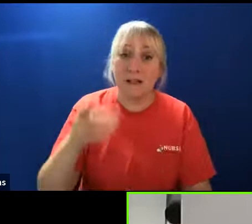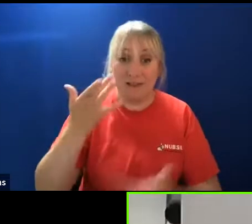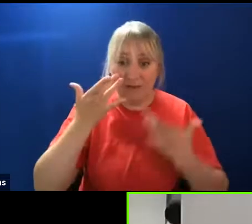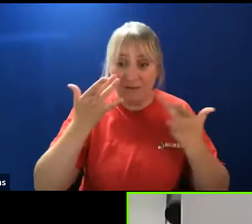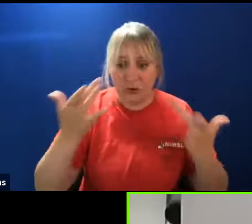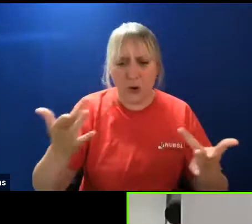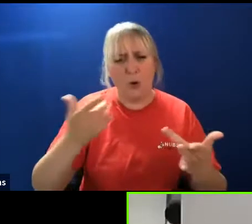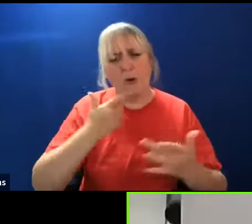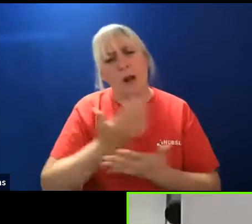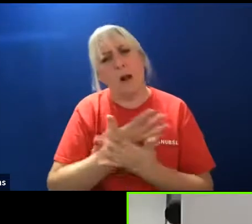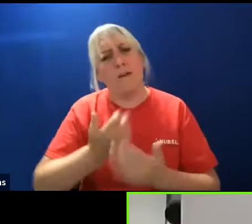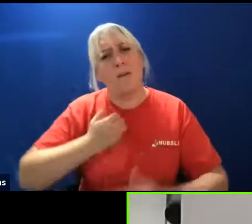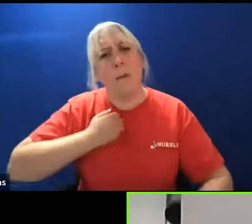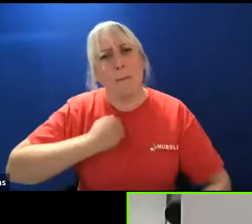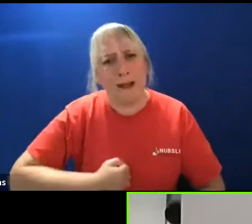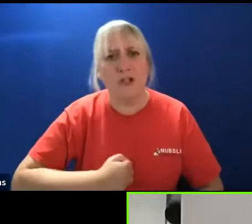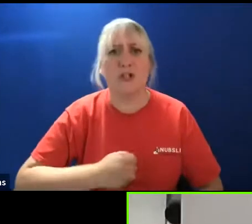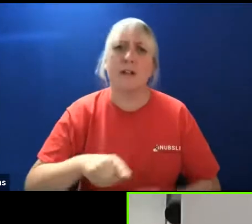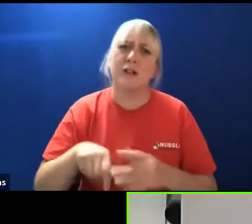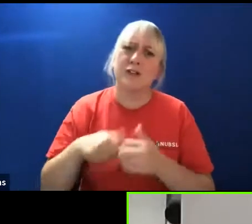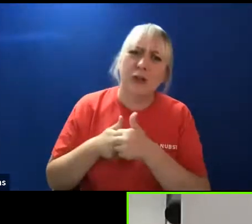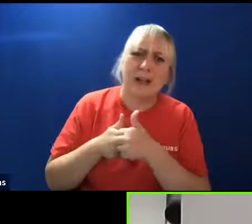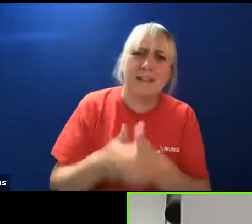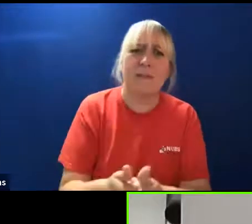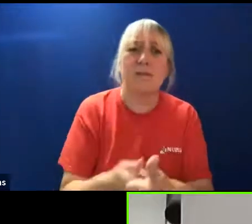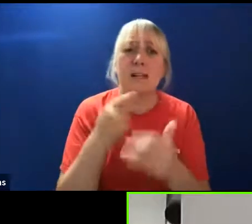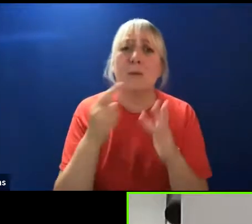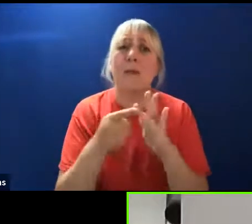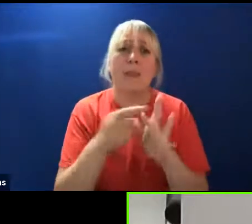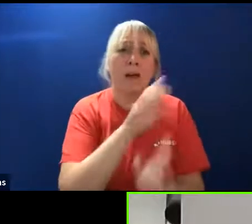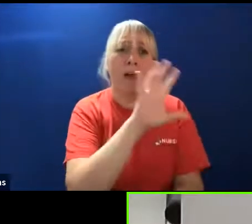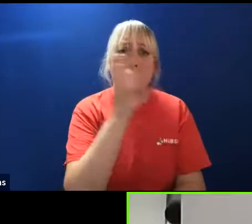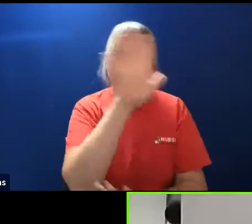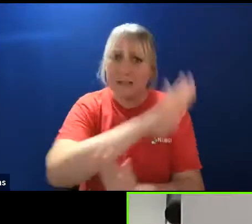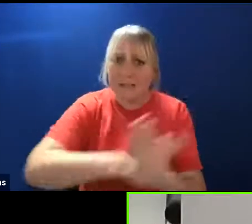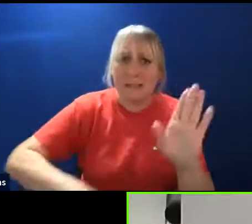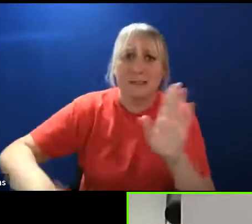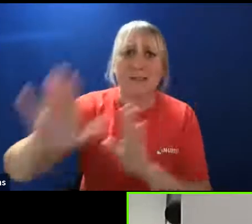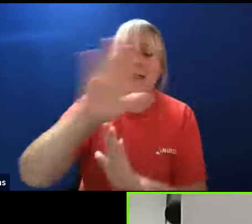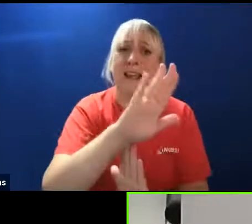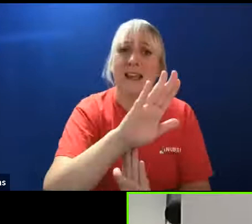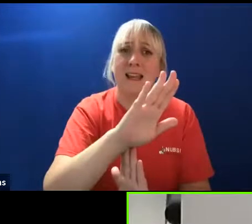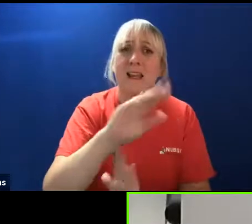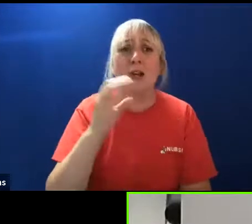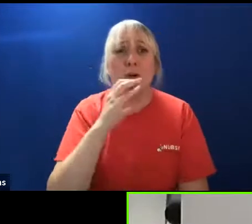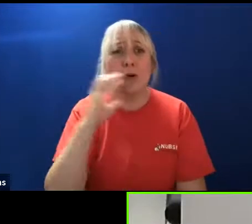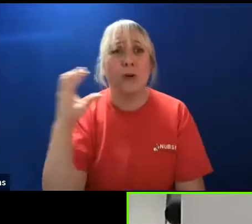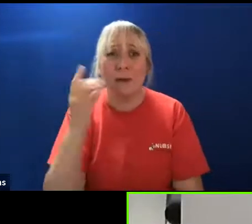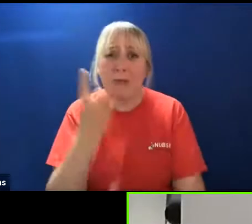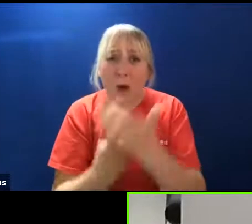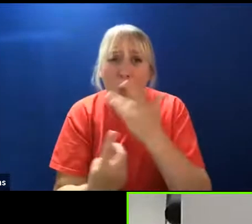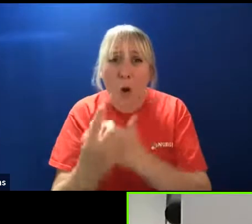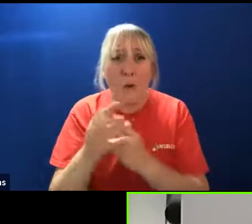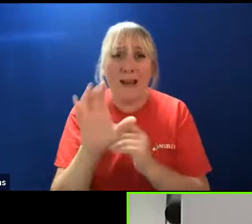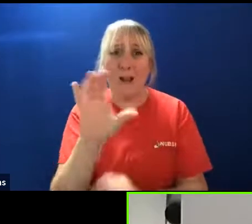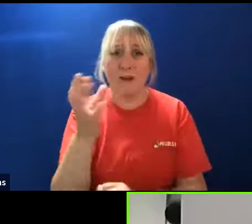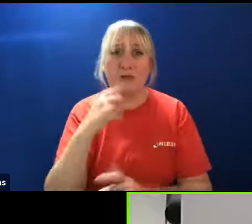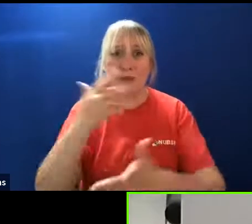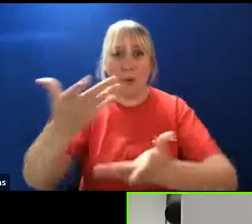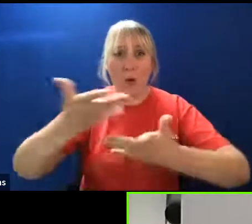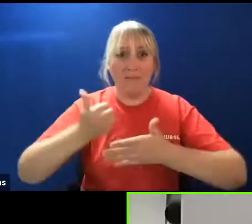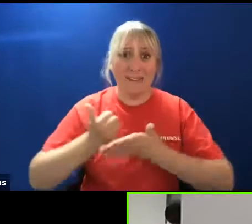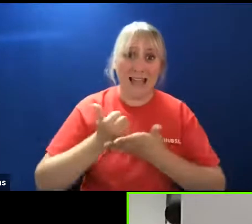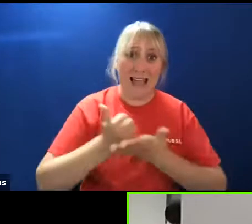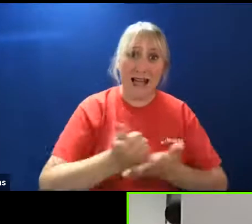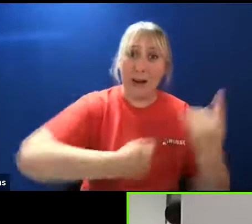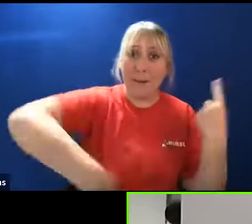and solidarity with other nations right from the start of this pandemic. They were the first and only country to offer help to the UK citizens